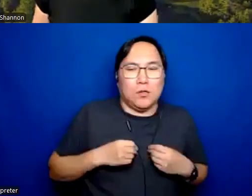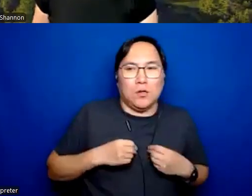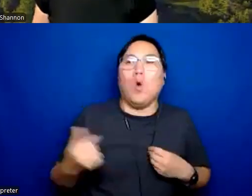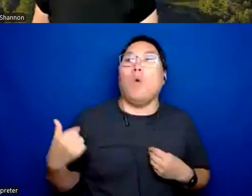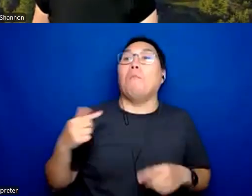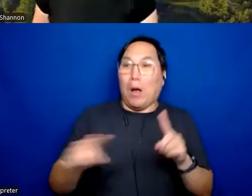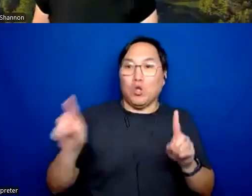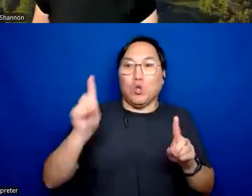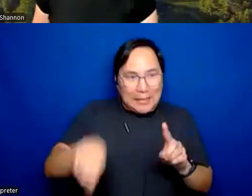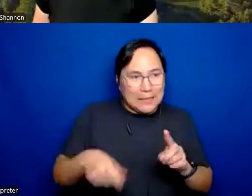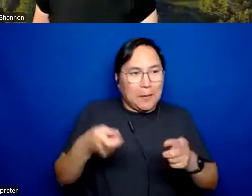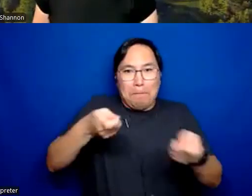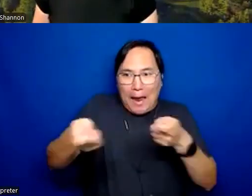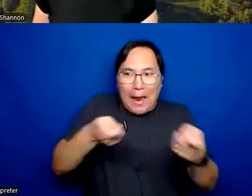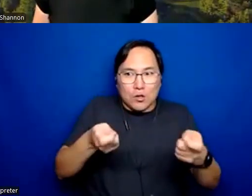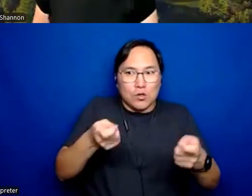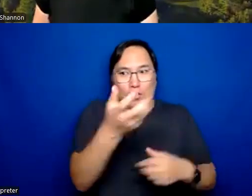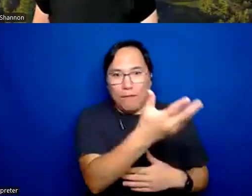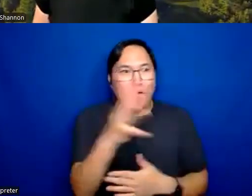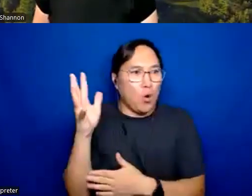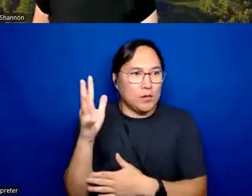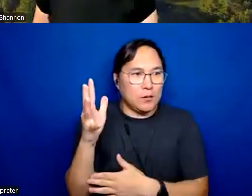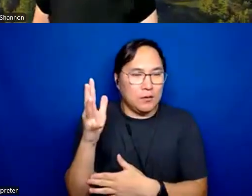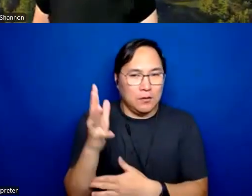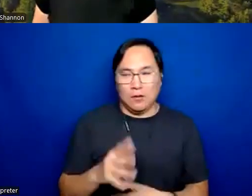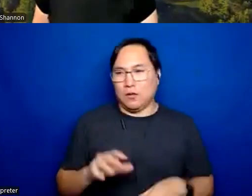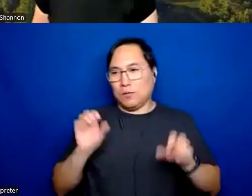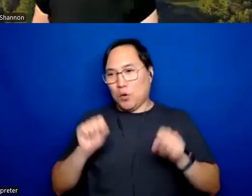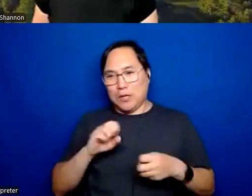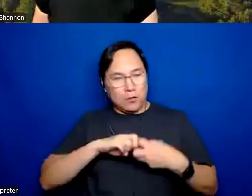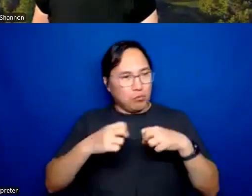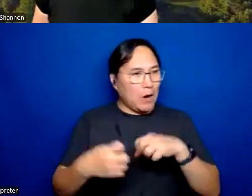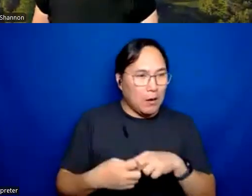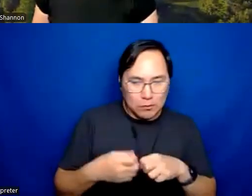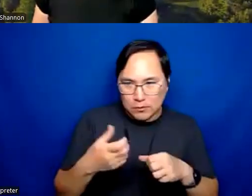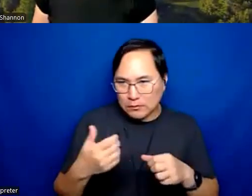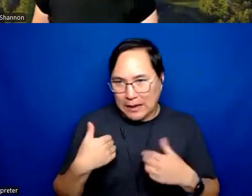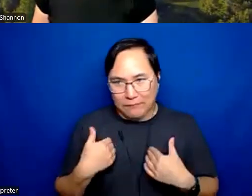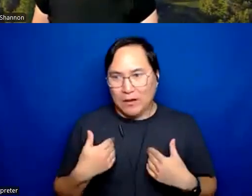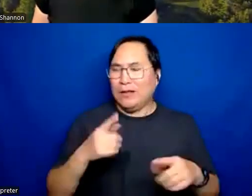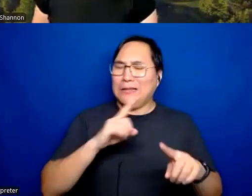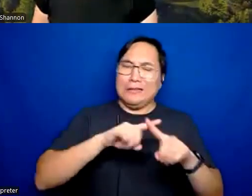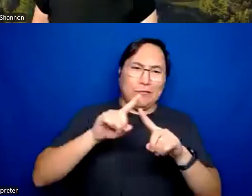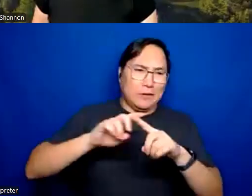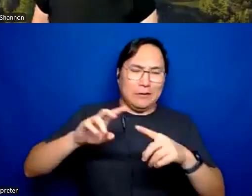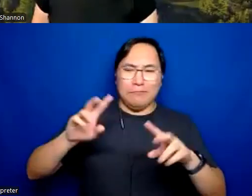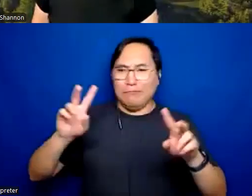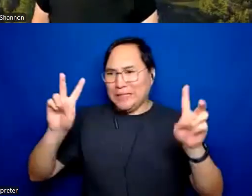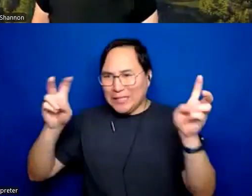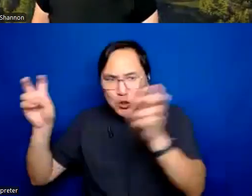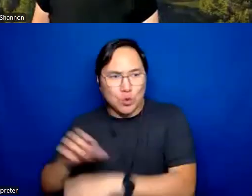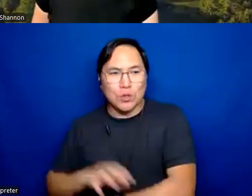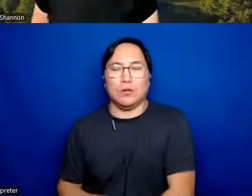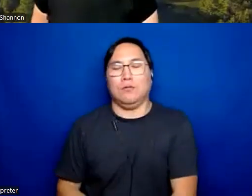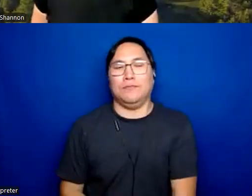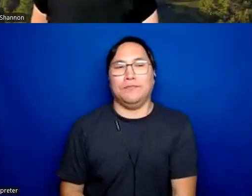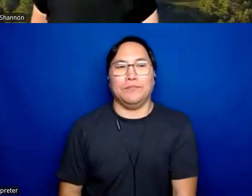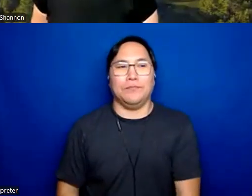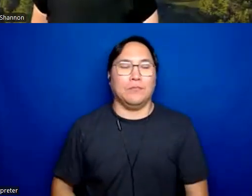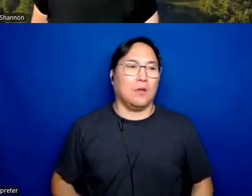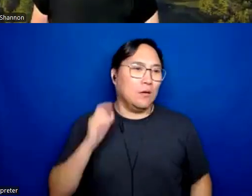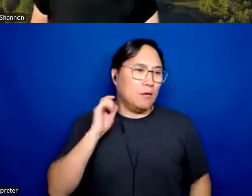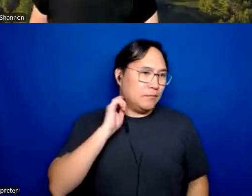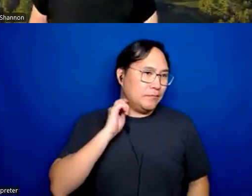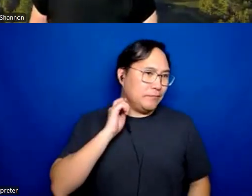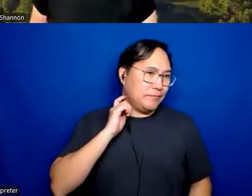managed, right? It's potentially a problem, and there's all these potential issues with it, and we can